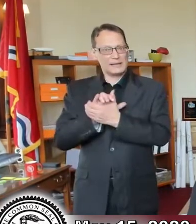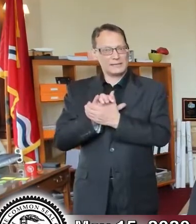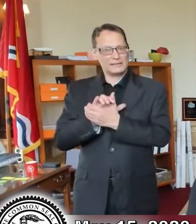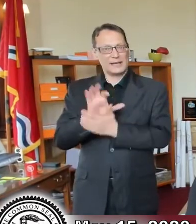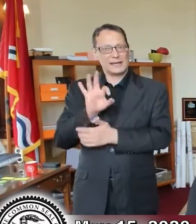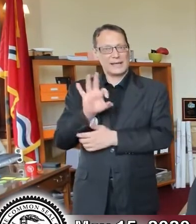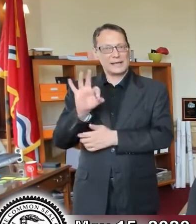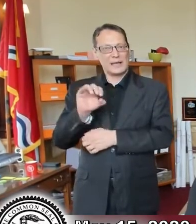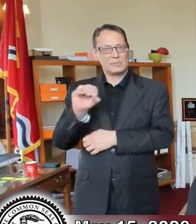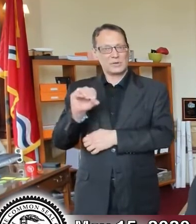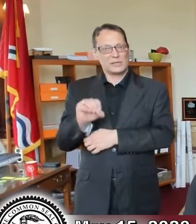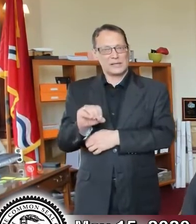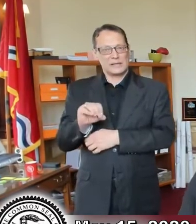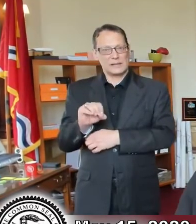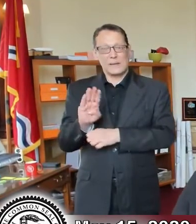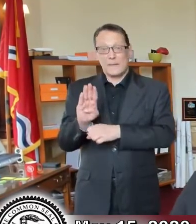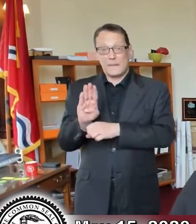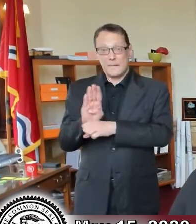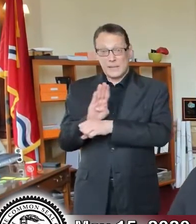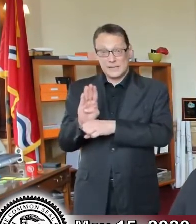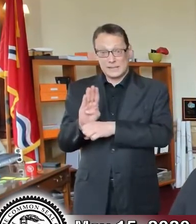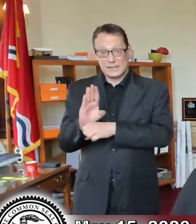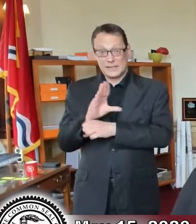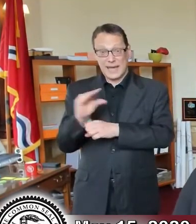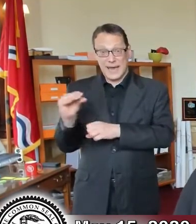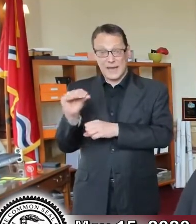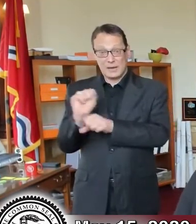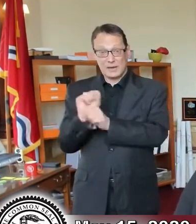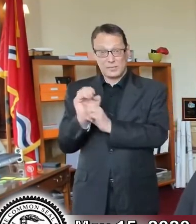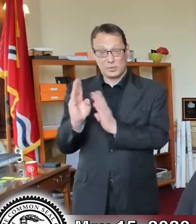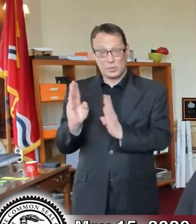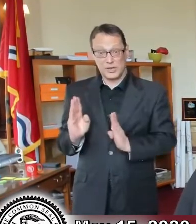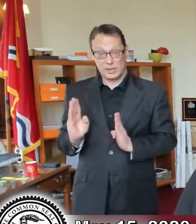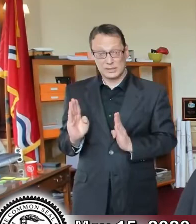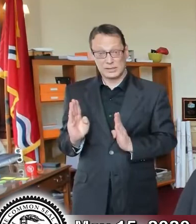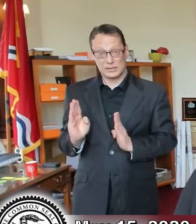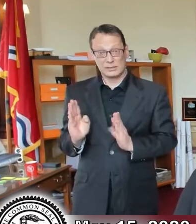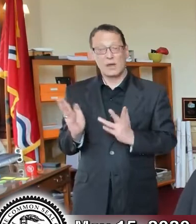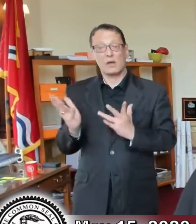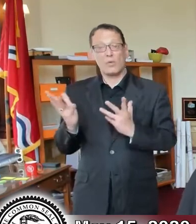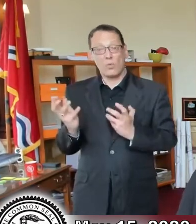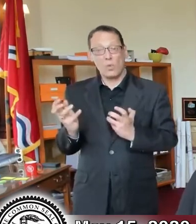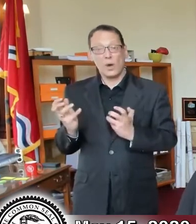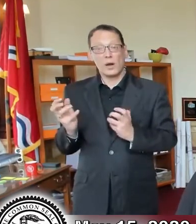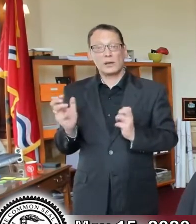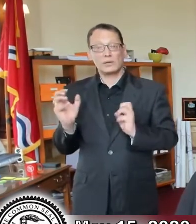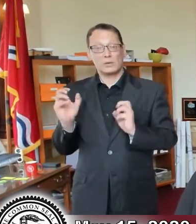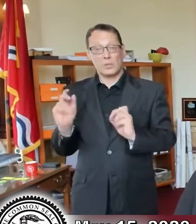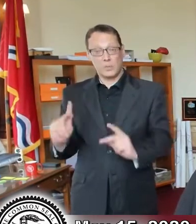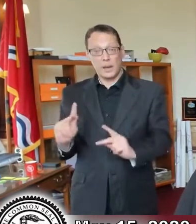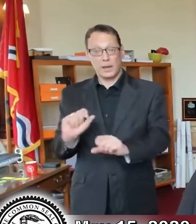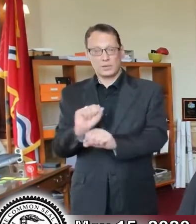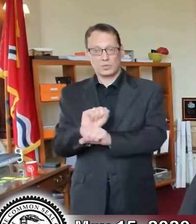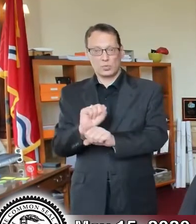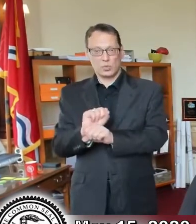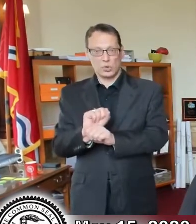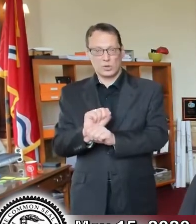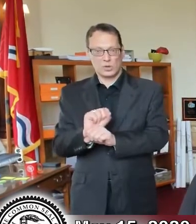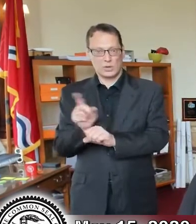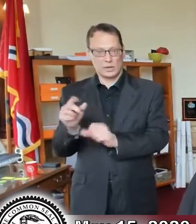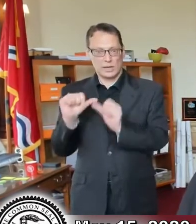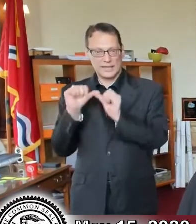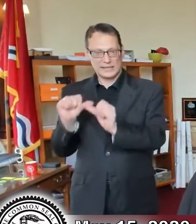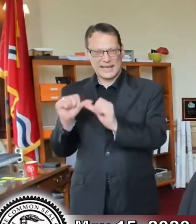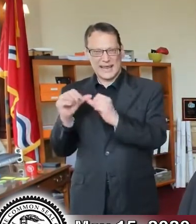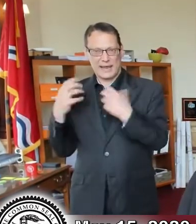99% of both the businesses and the employees who work there want to do it in such a way that they stay